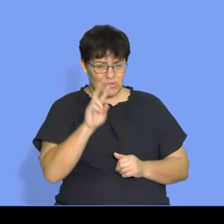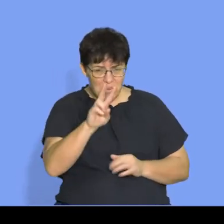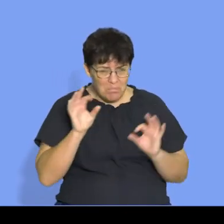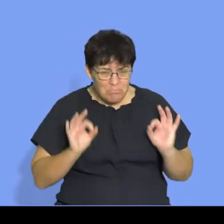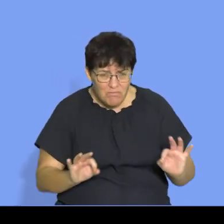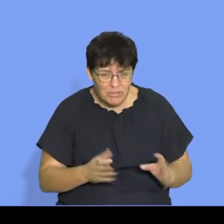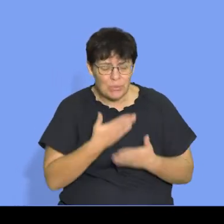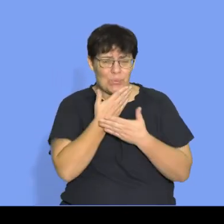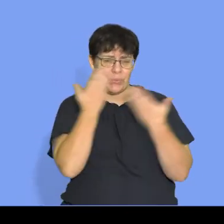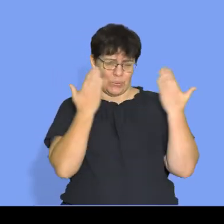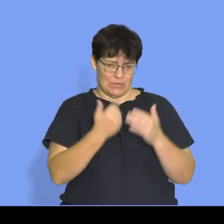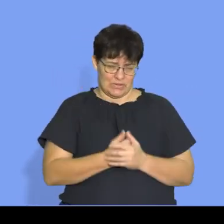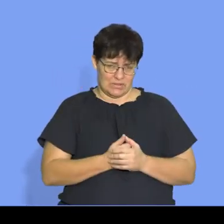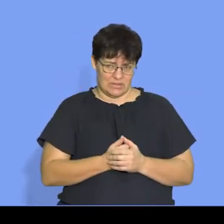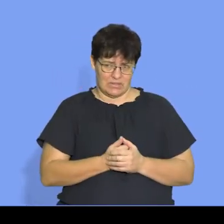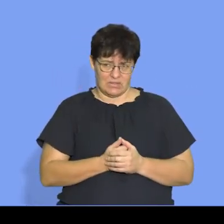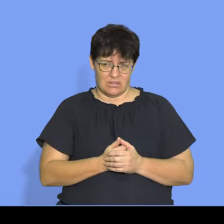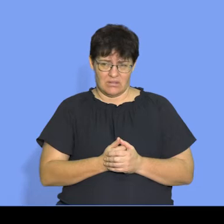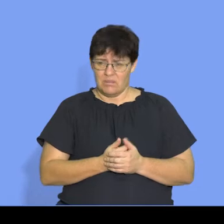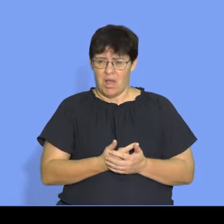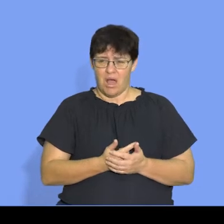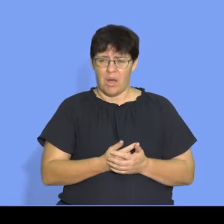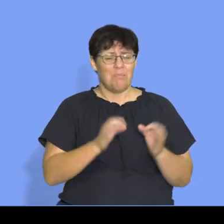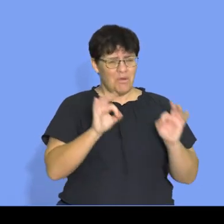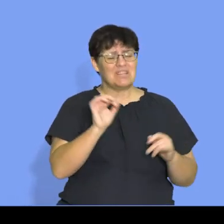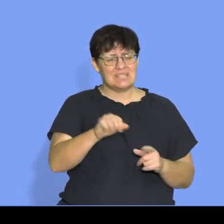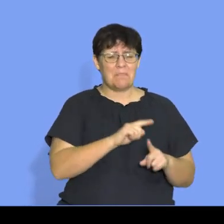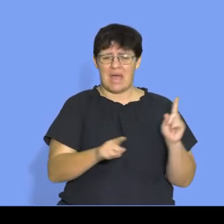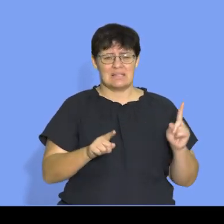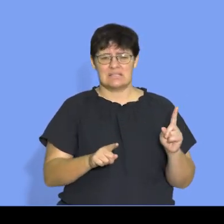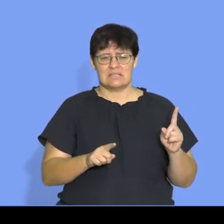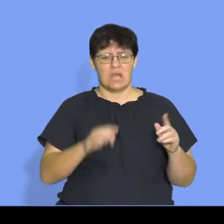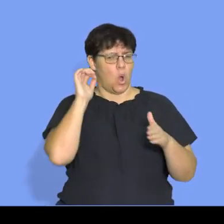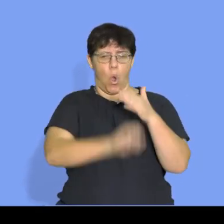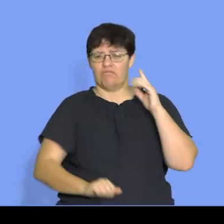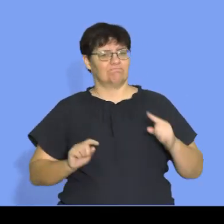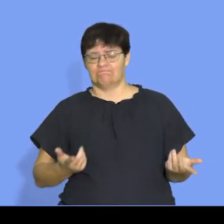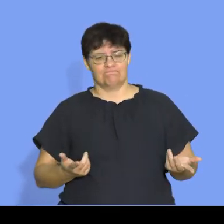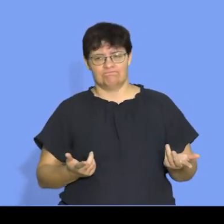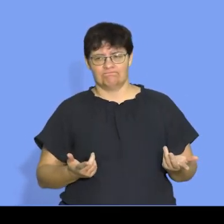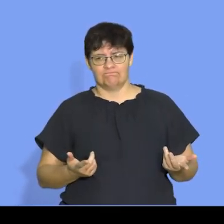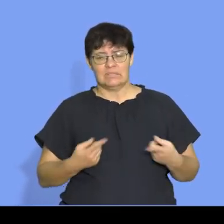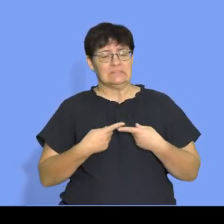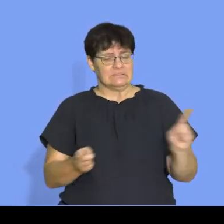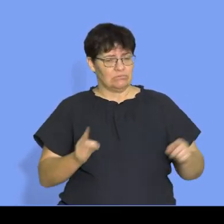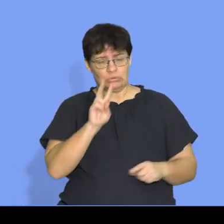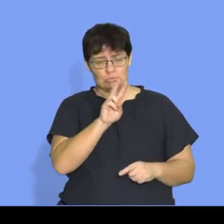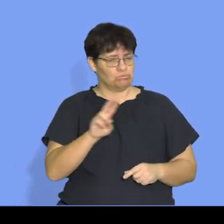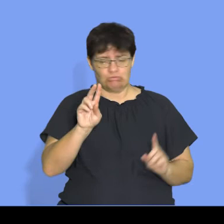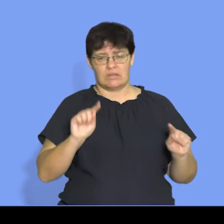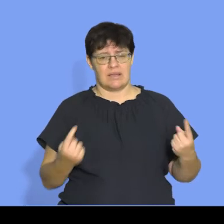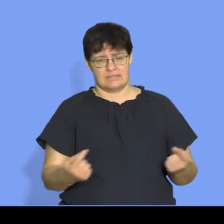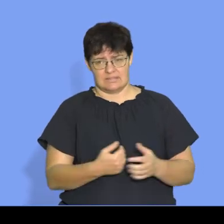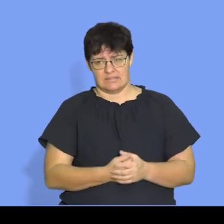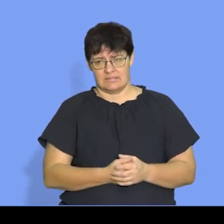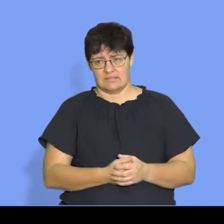you, right? They are two perfect squares, but they are not subtracted. So it's not a difference of two squares. So you can't then